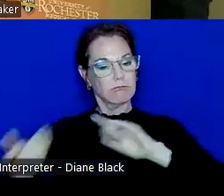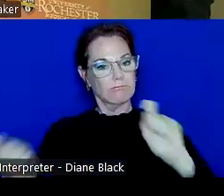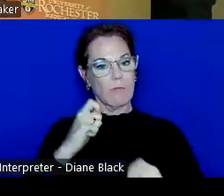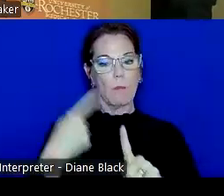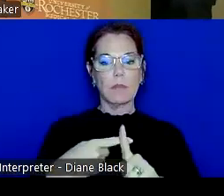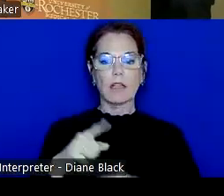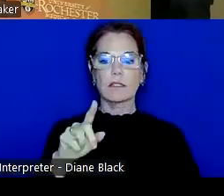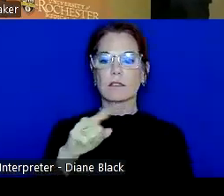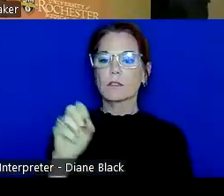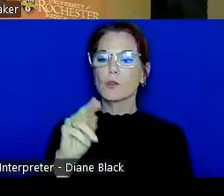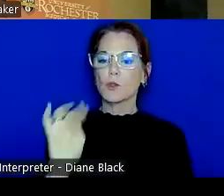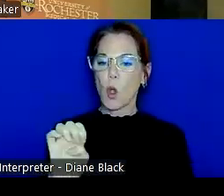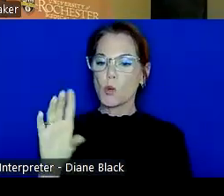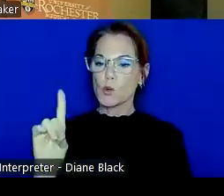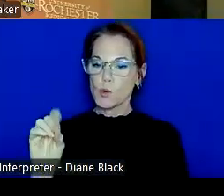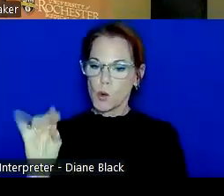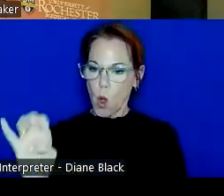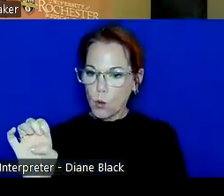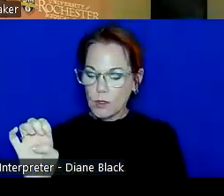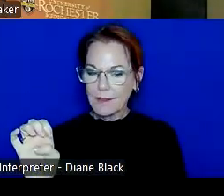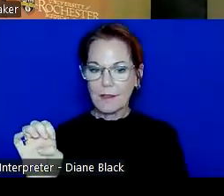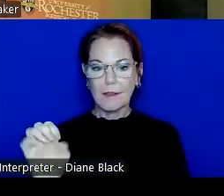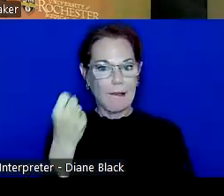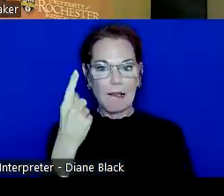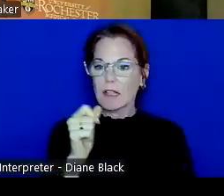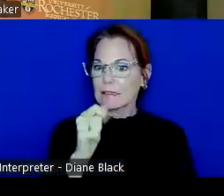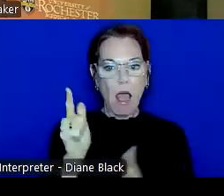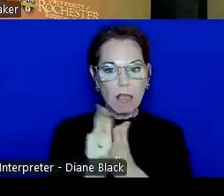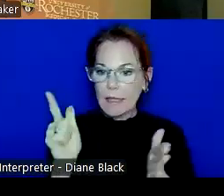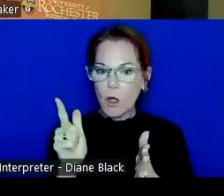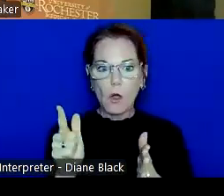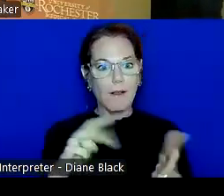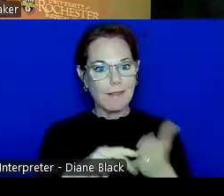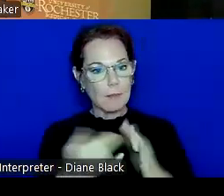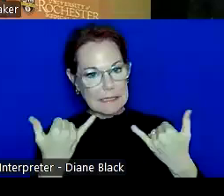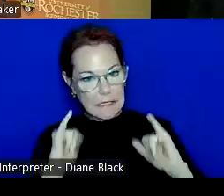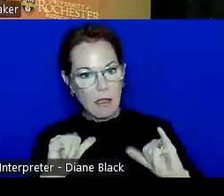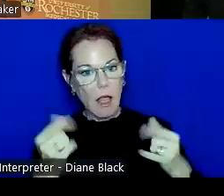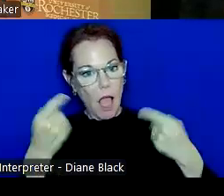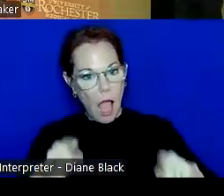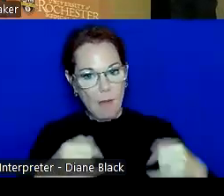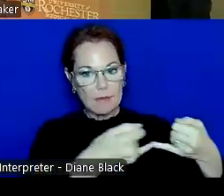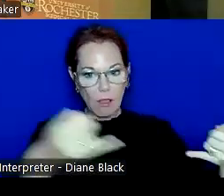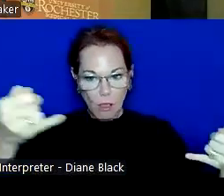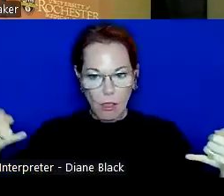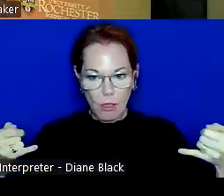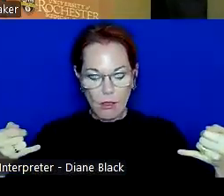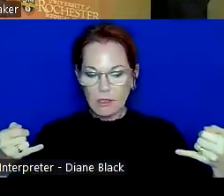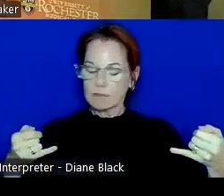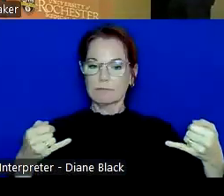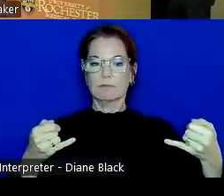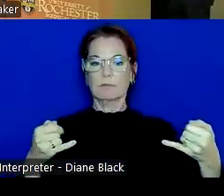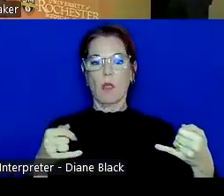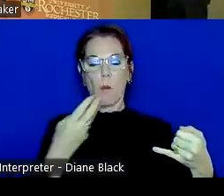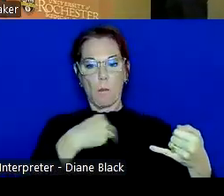that were part of redlining but never made illegal and have very much continued to shape our suburbs. So from a moral and a racial